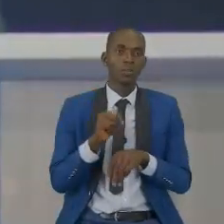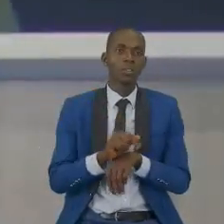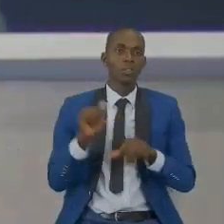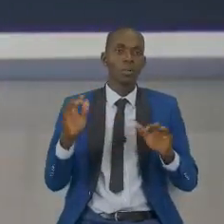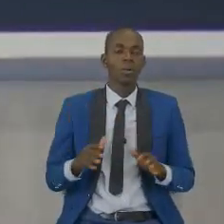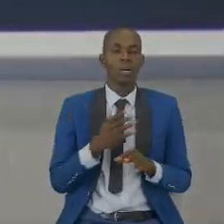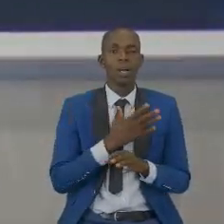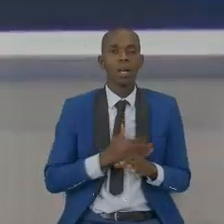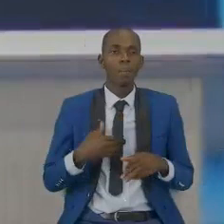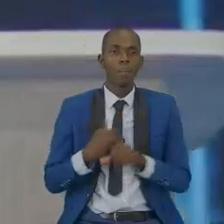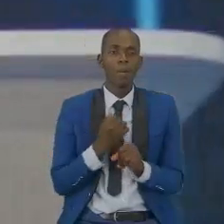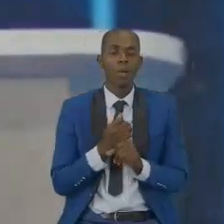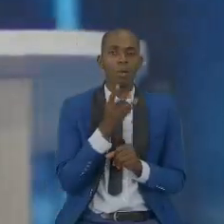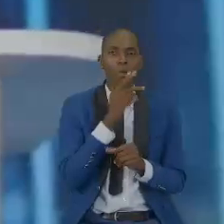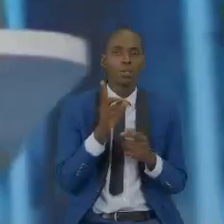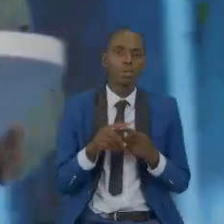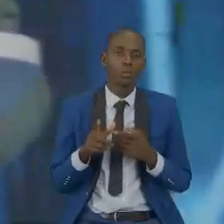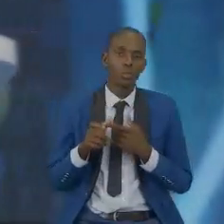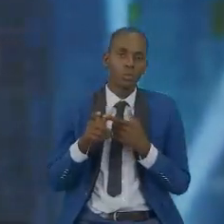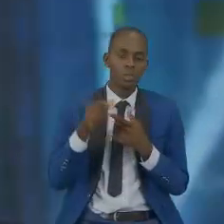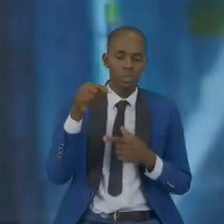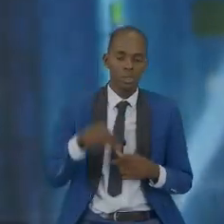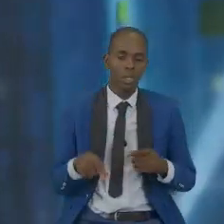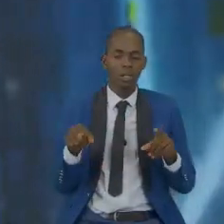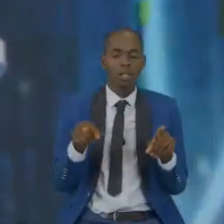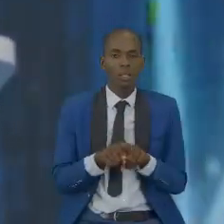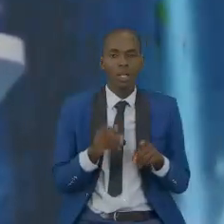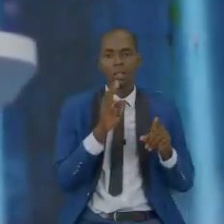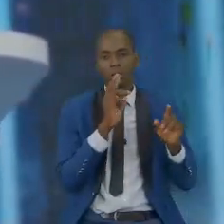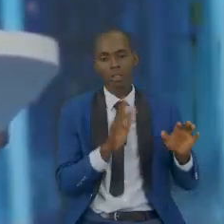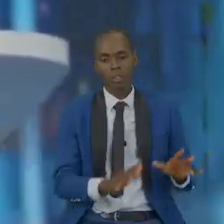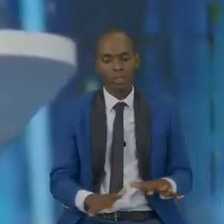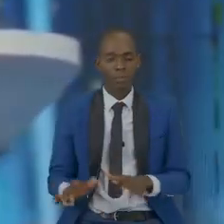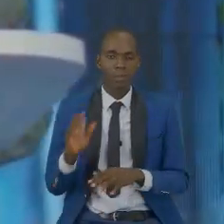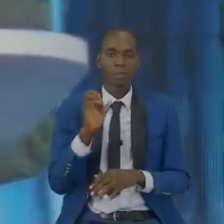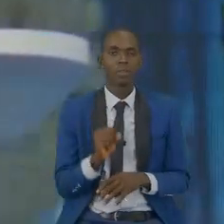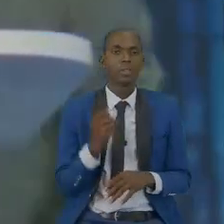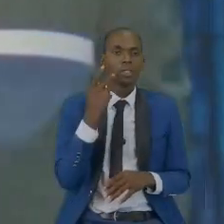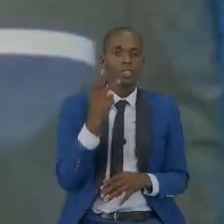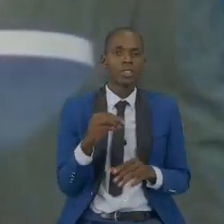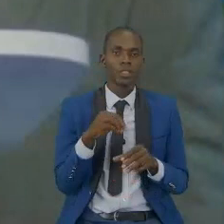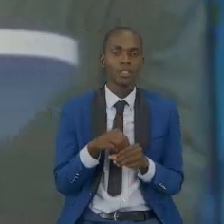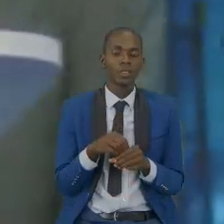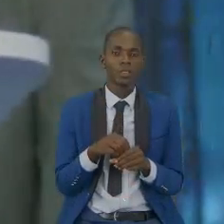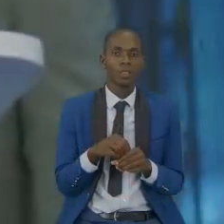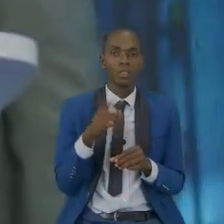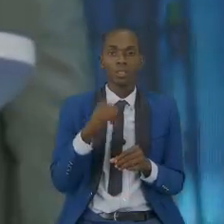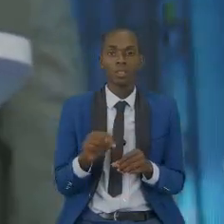caused waters to run down like rivers. We're looking at the fountain